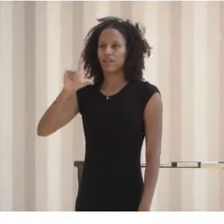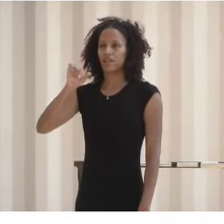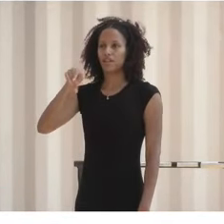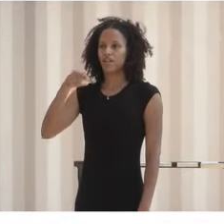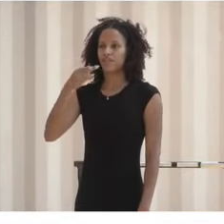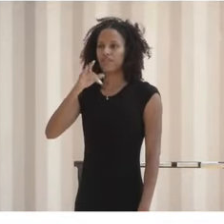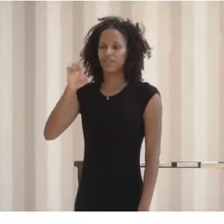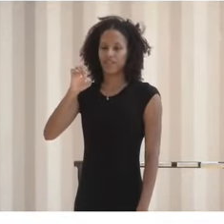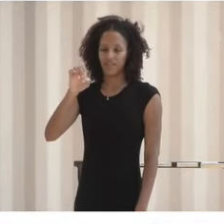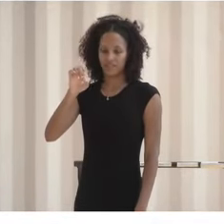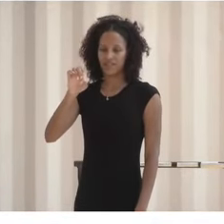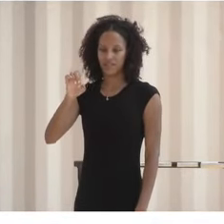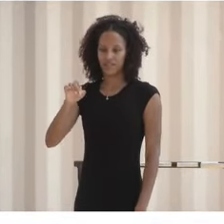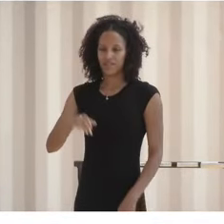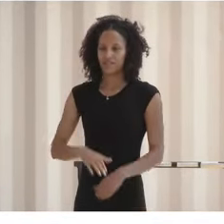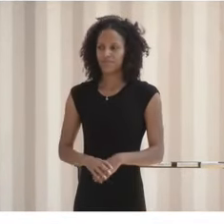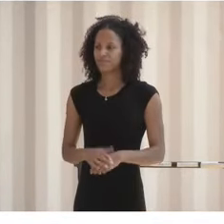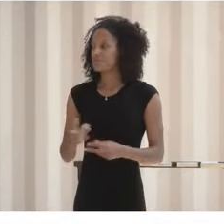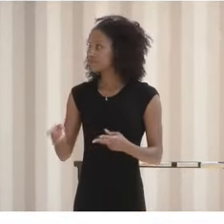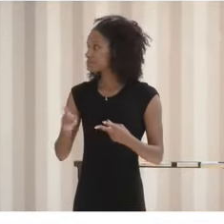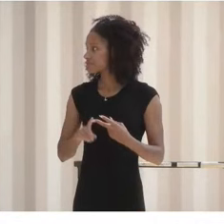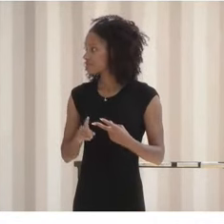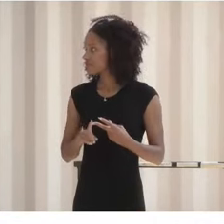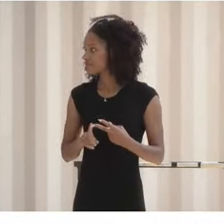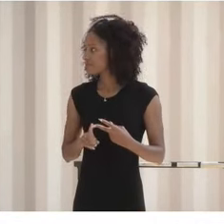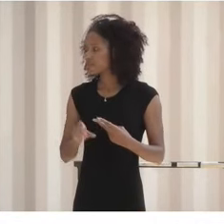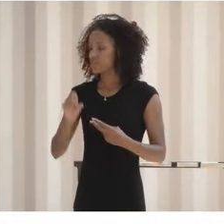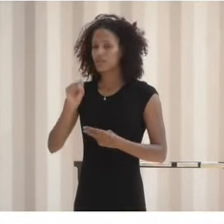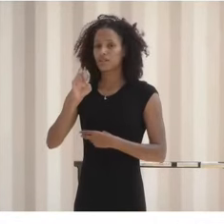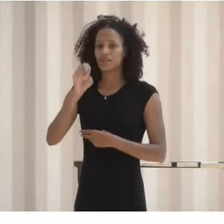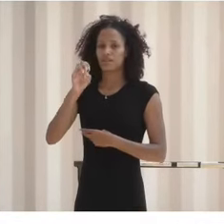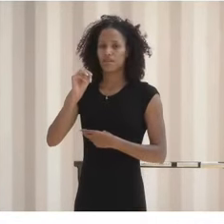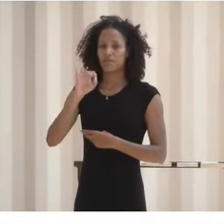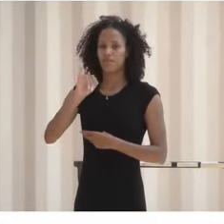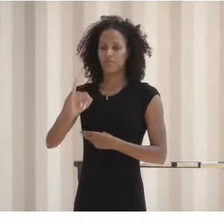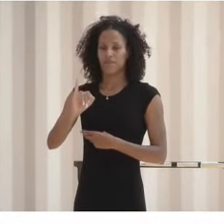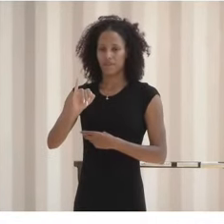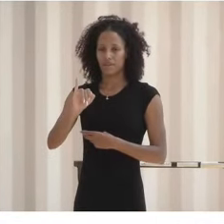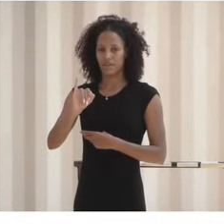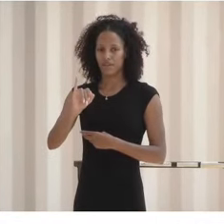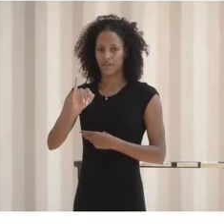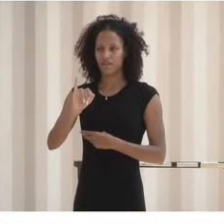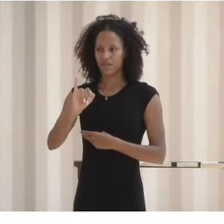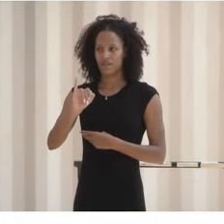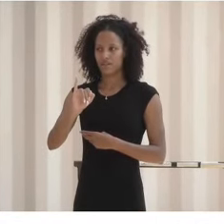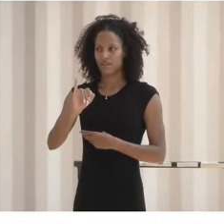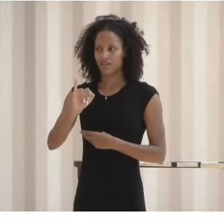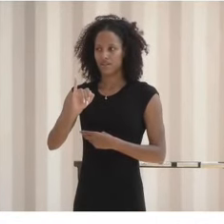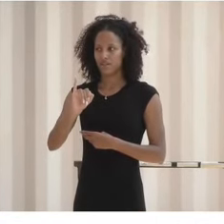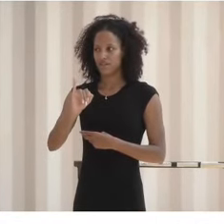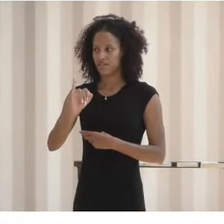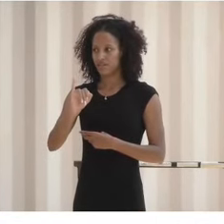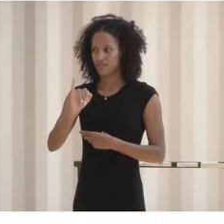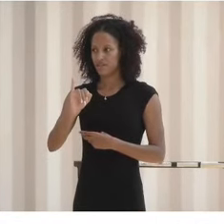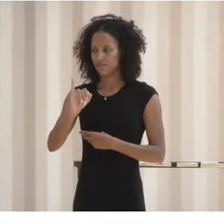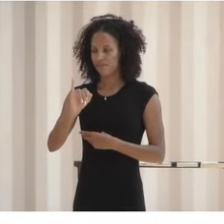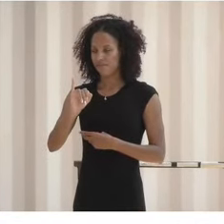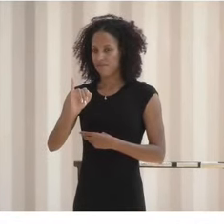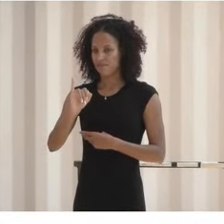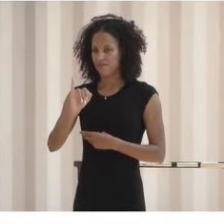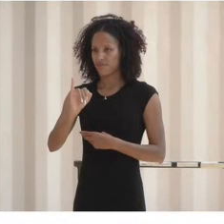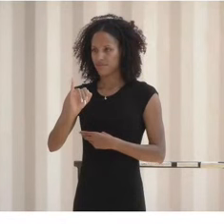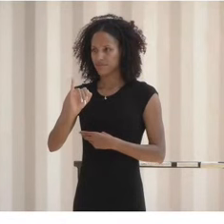Officer, Ma Trust, Semi Lotawa, did I do it right? Lotawa? Okay,